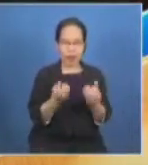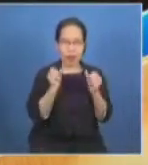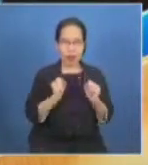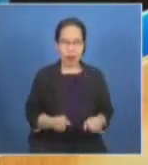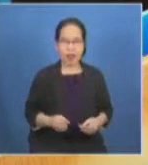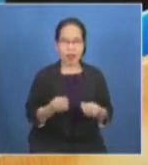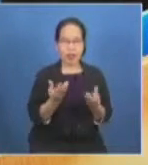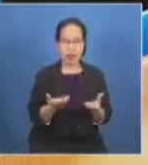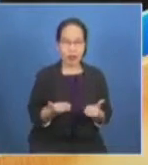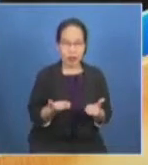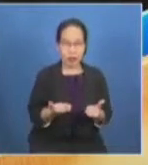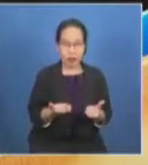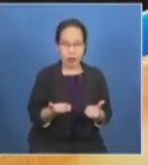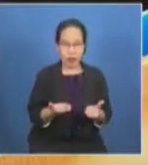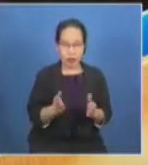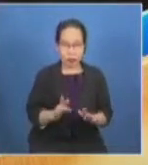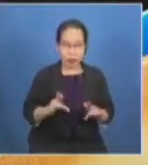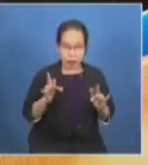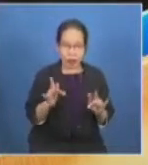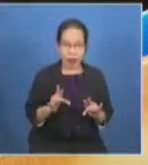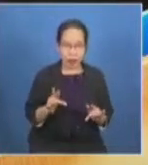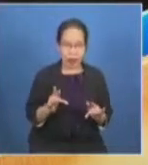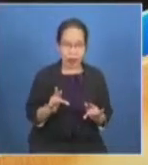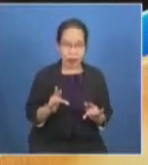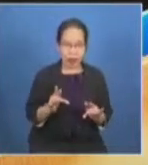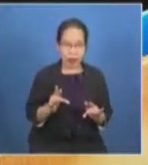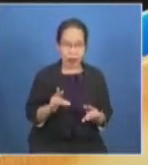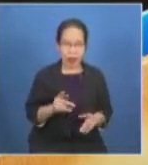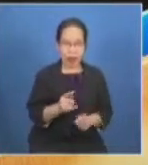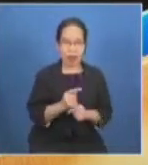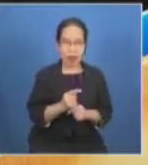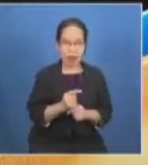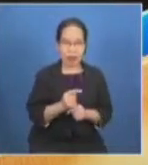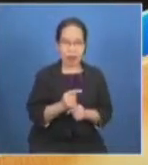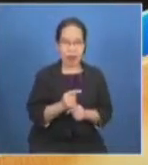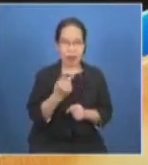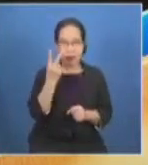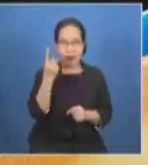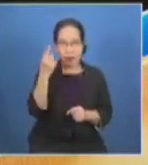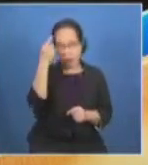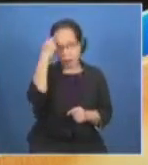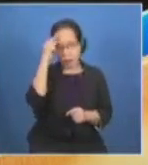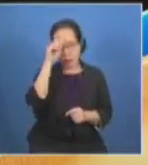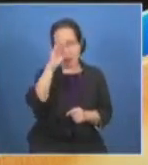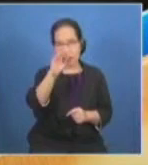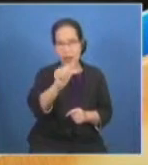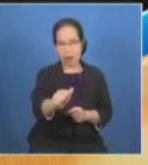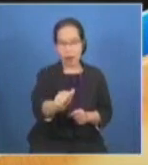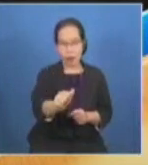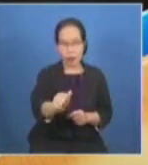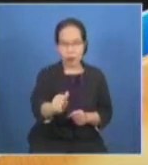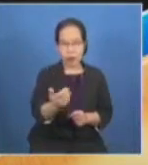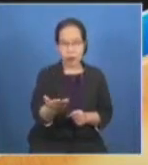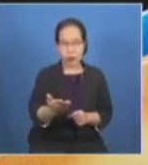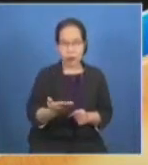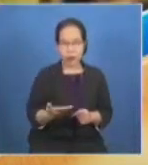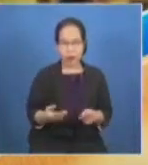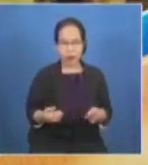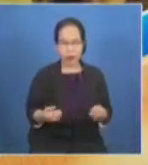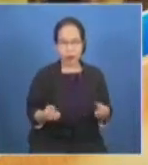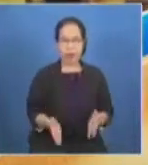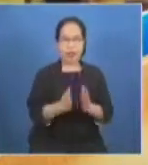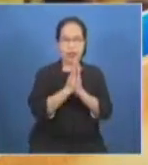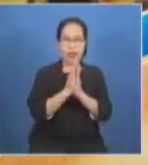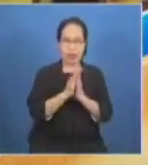Well, we can give if there's something we can because it's really pitiful. Take yourself as an example. What if